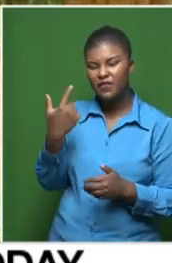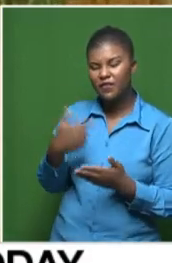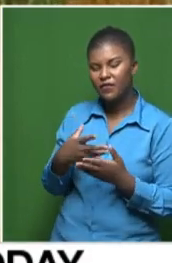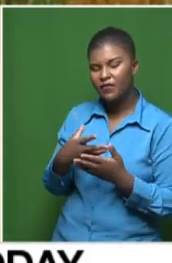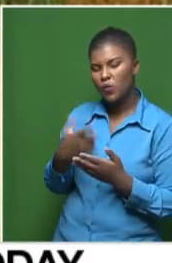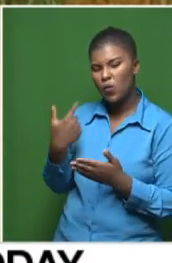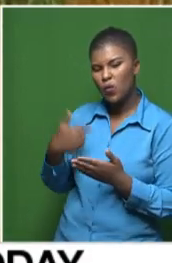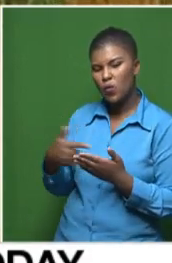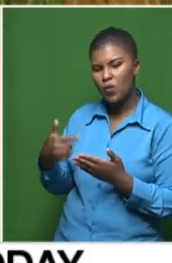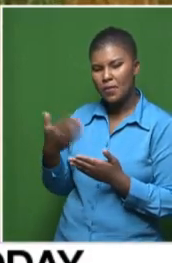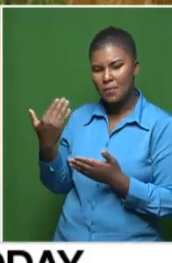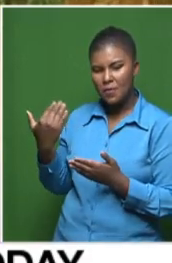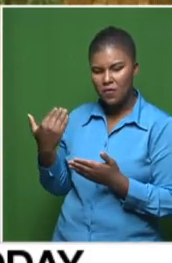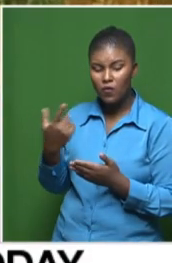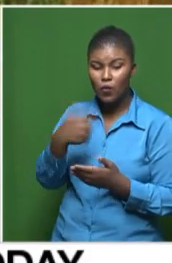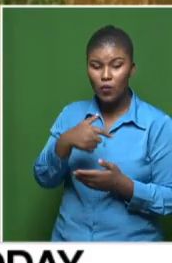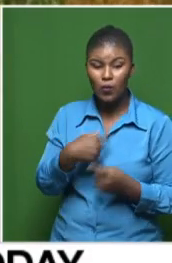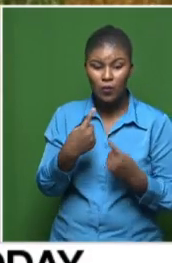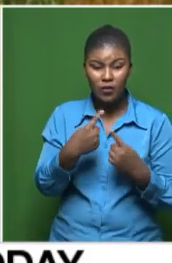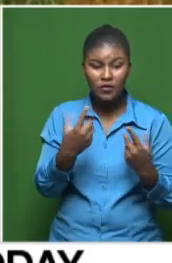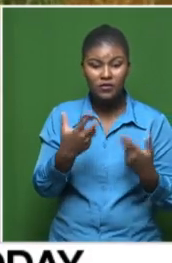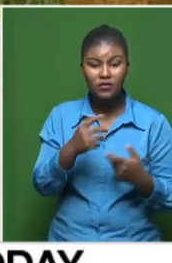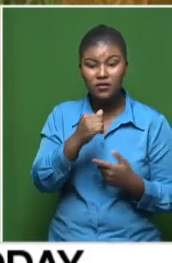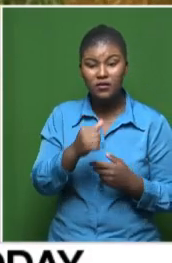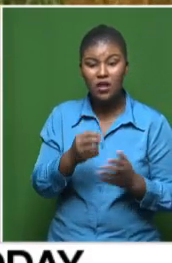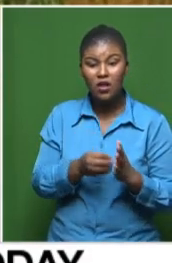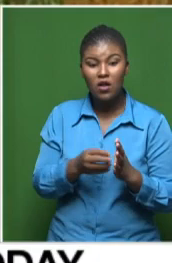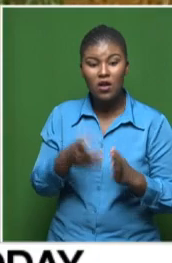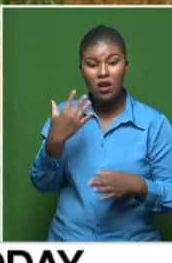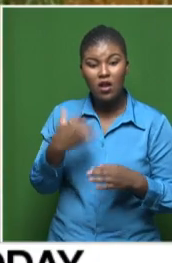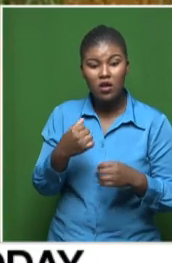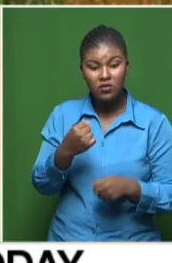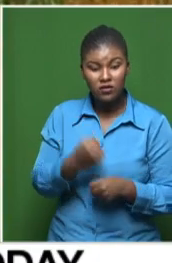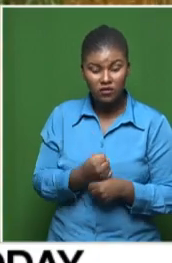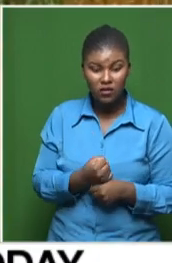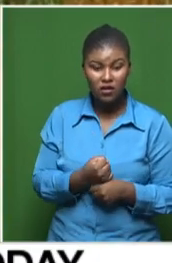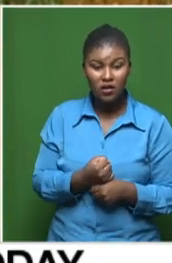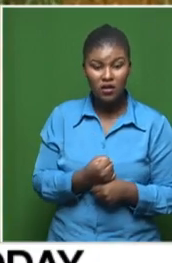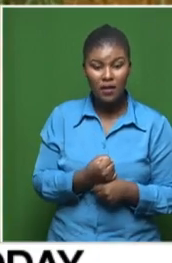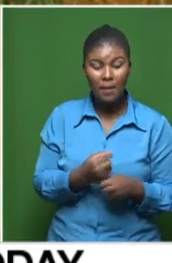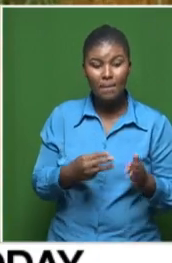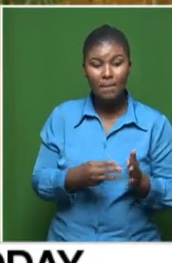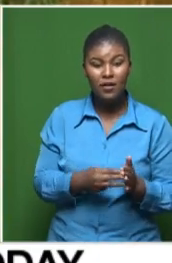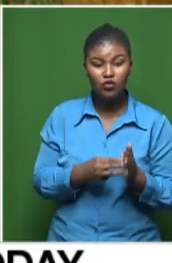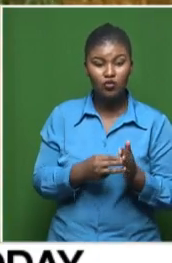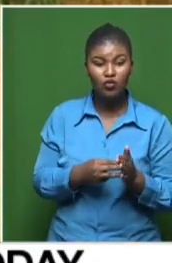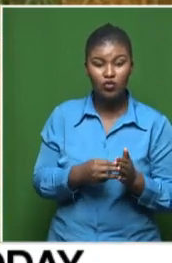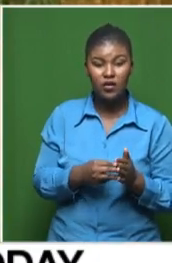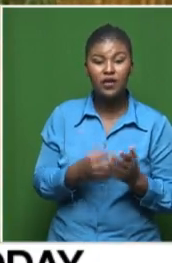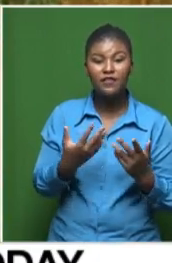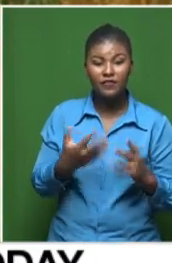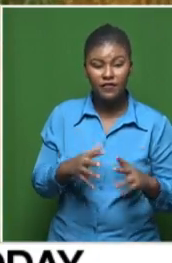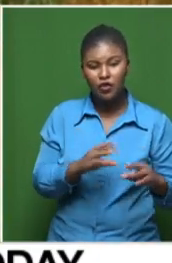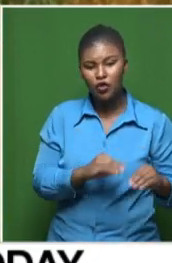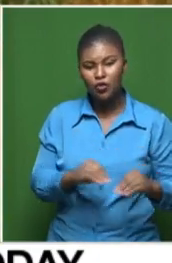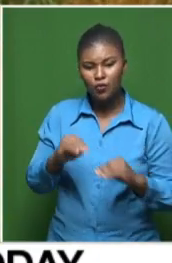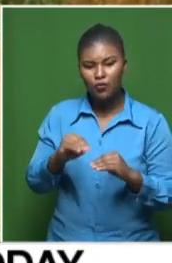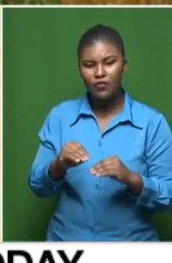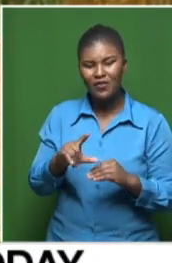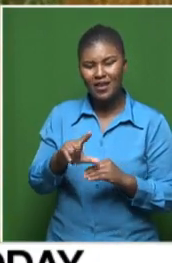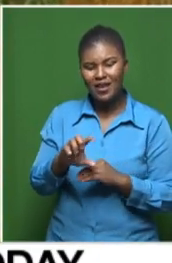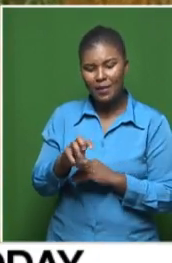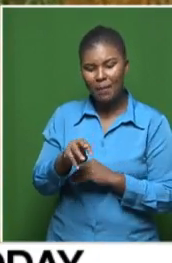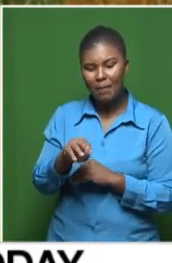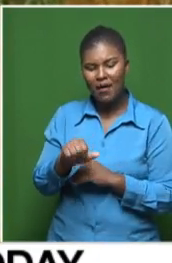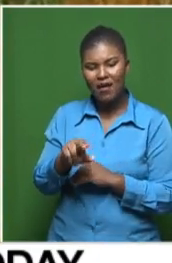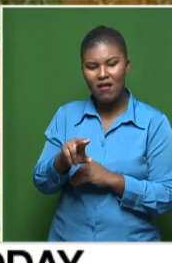that the learners here last year, especially the matric learners, were relocated to Lemana College. But of